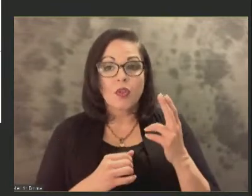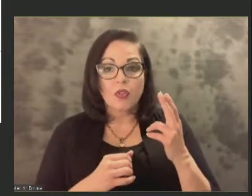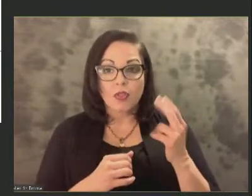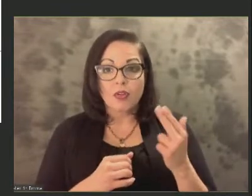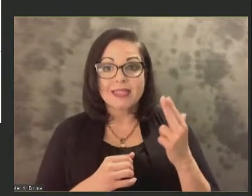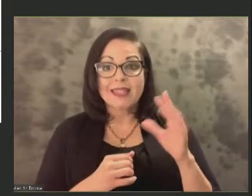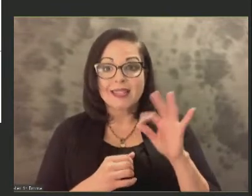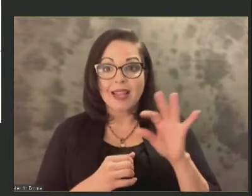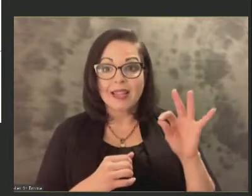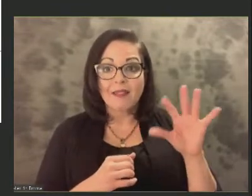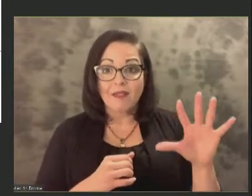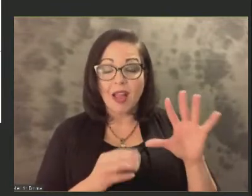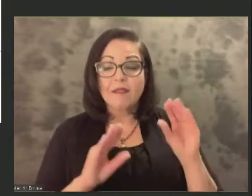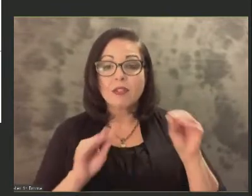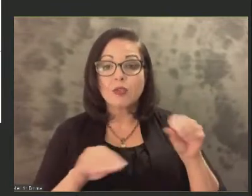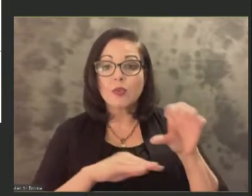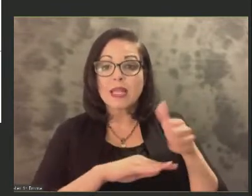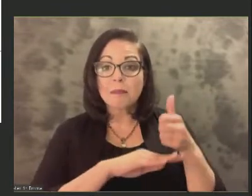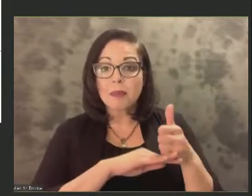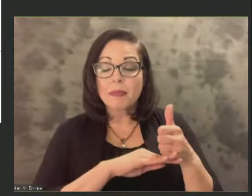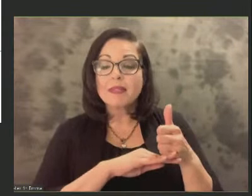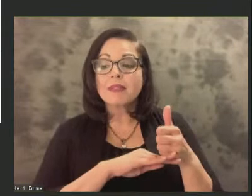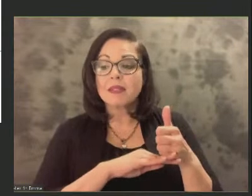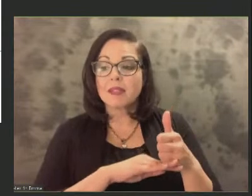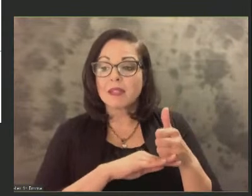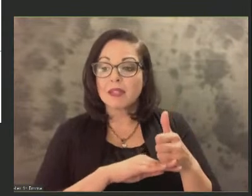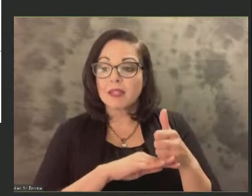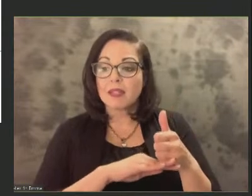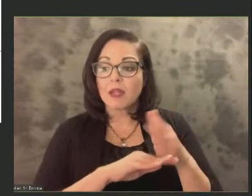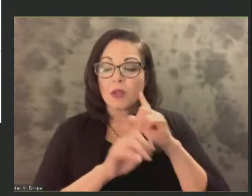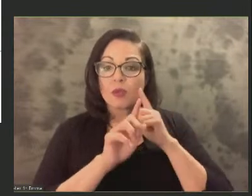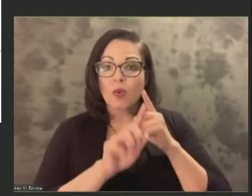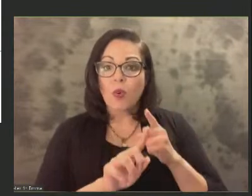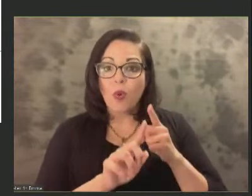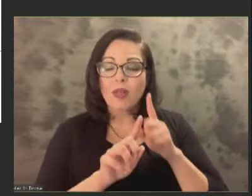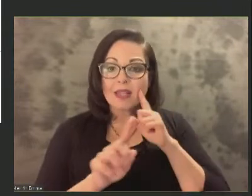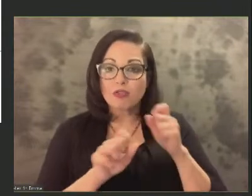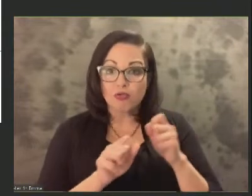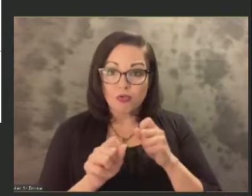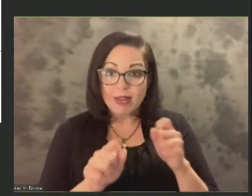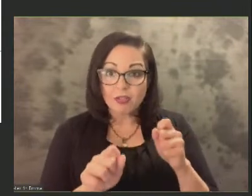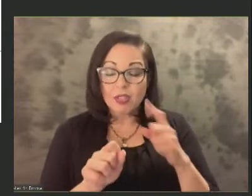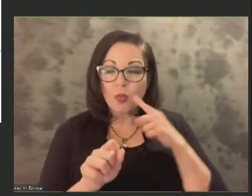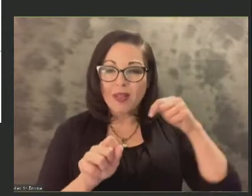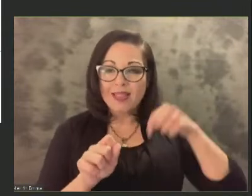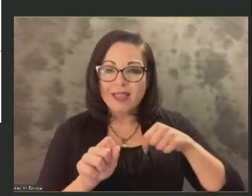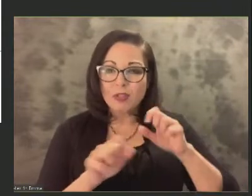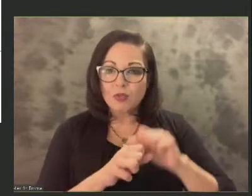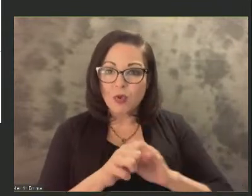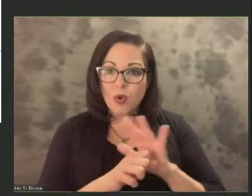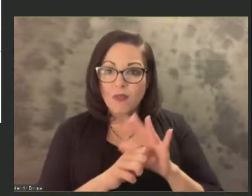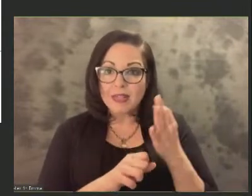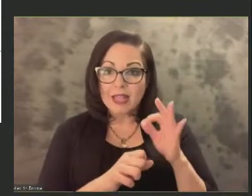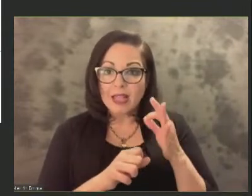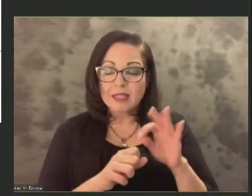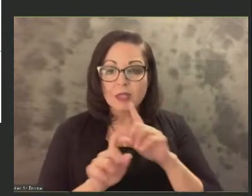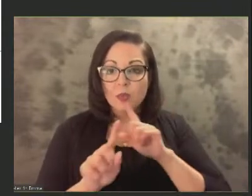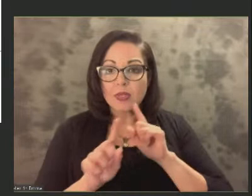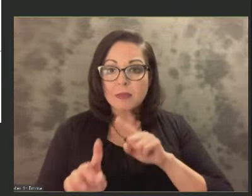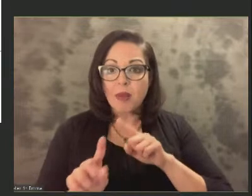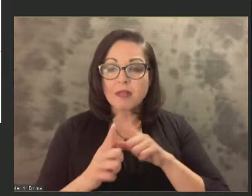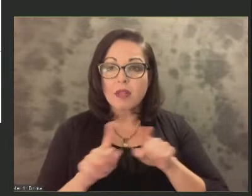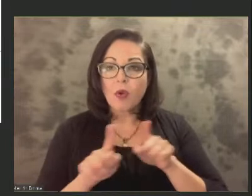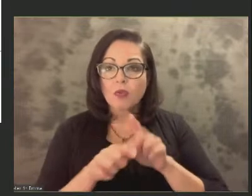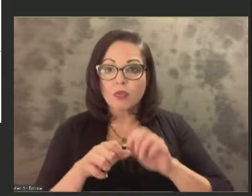13995, to implement the goals national strategy for this COVID-19 response and